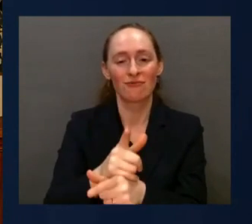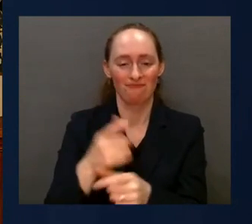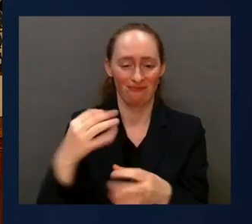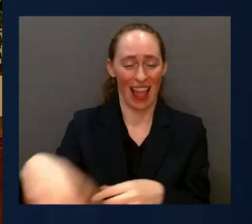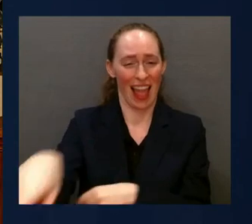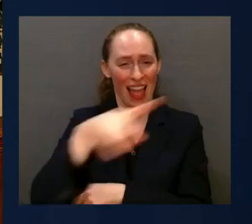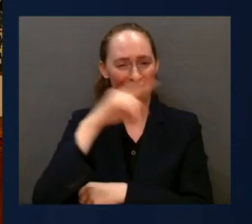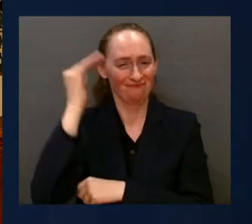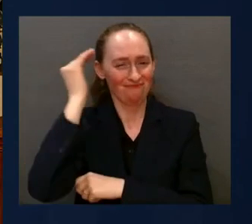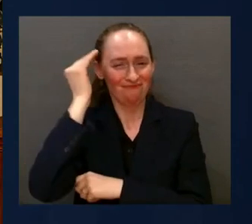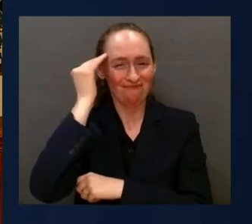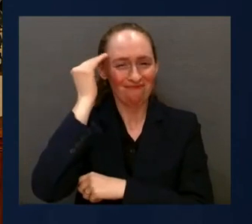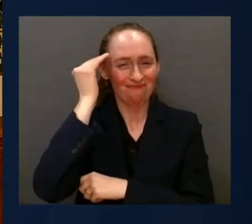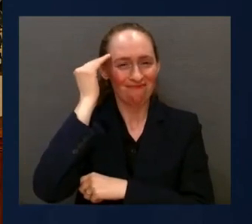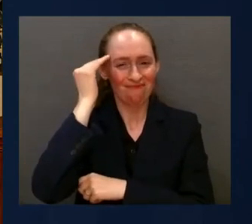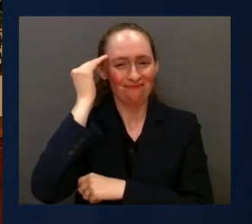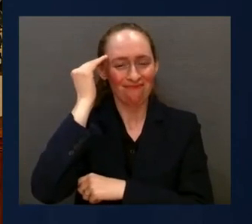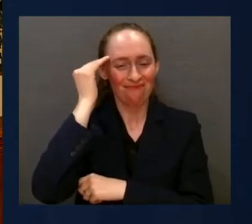discovered pills in high school.